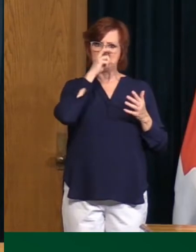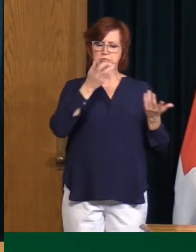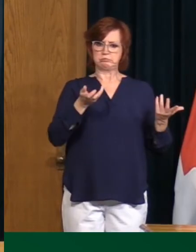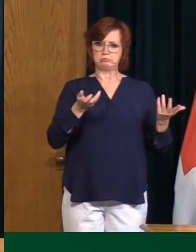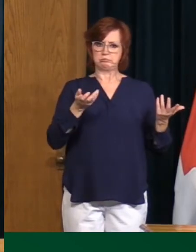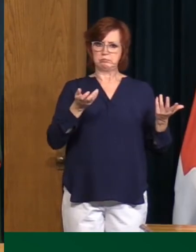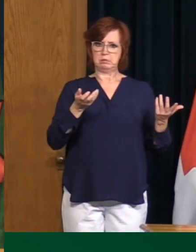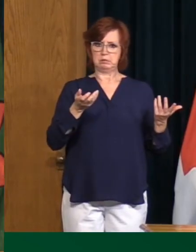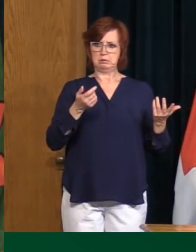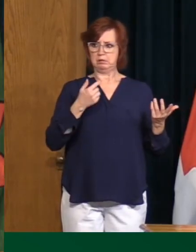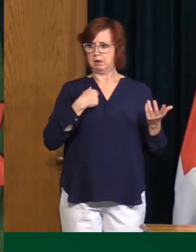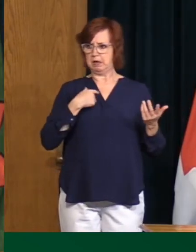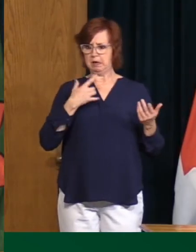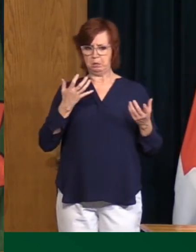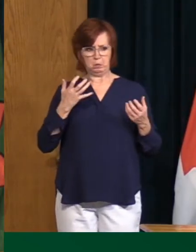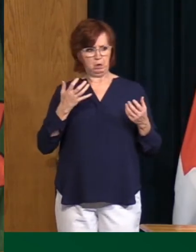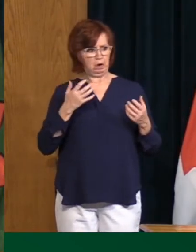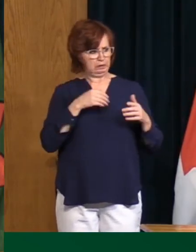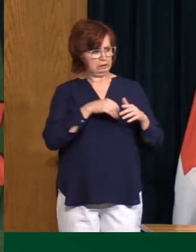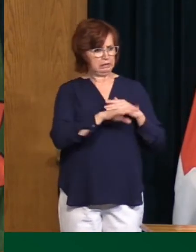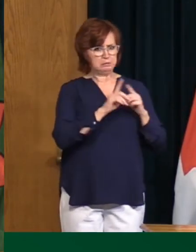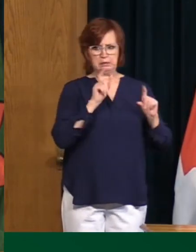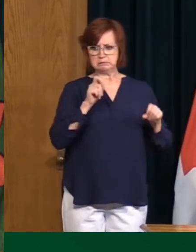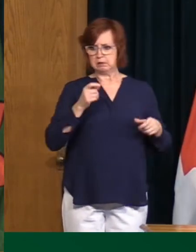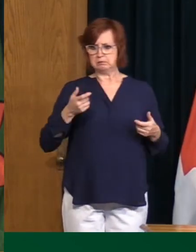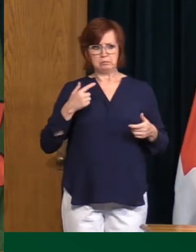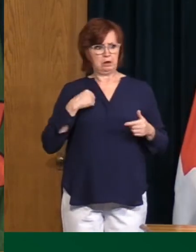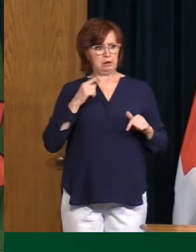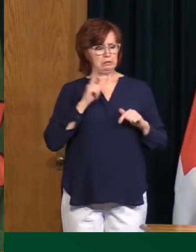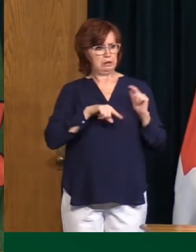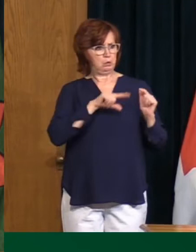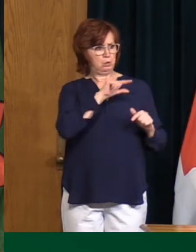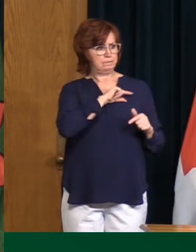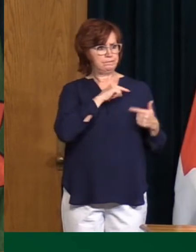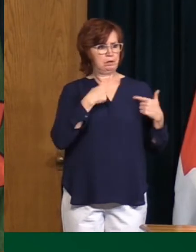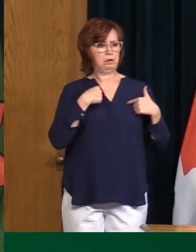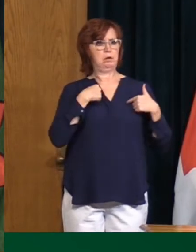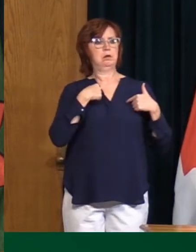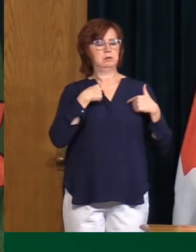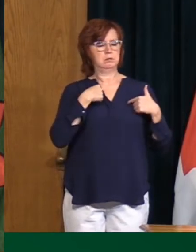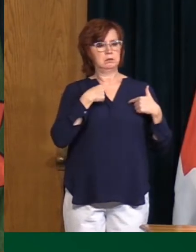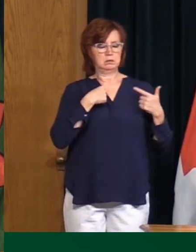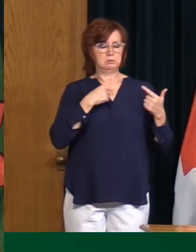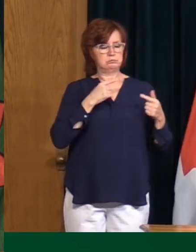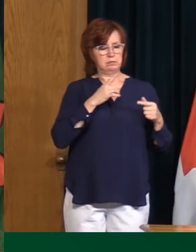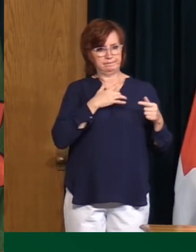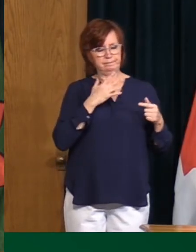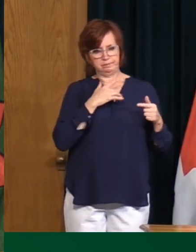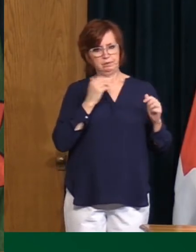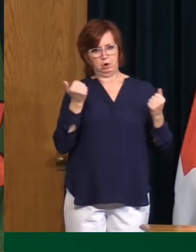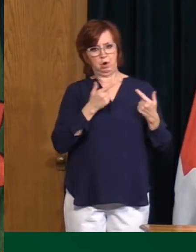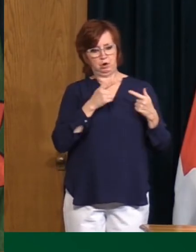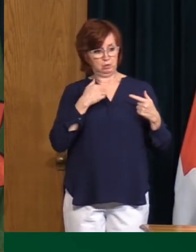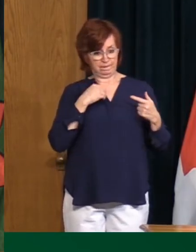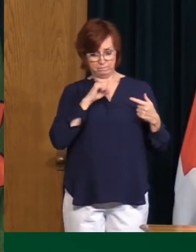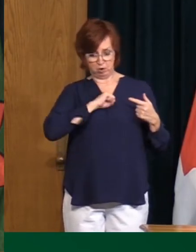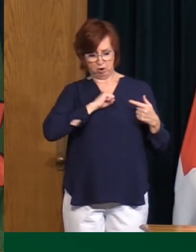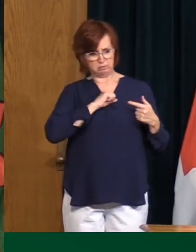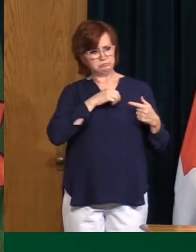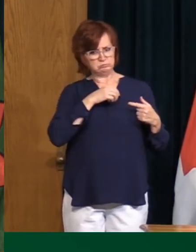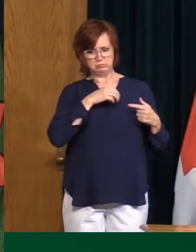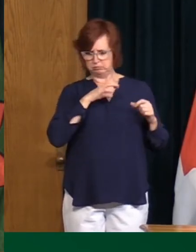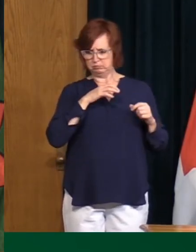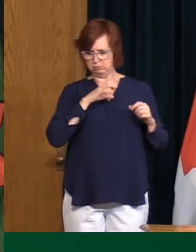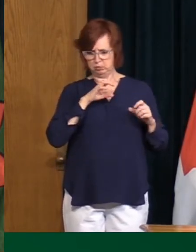how that could be given how broad they are. My second comment would be to Dr. Shahab's earlier point. One of the things we're trying to